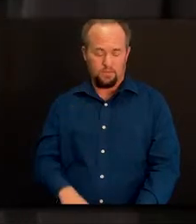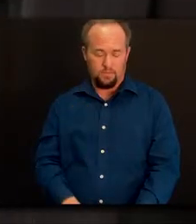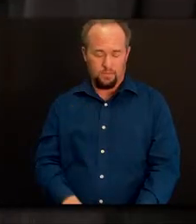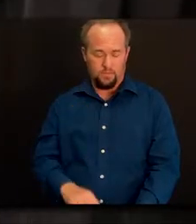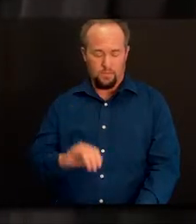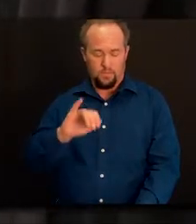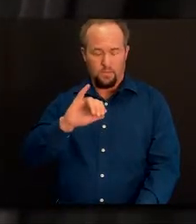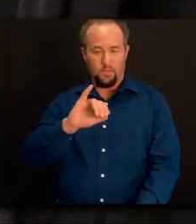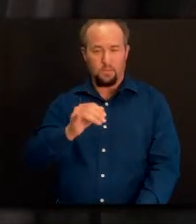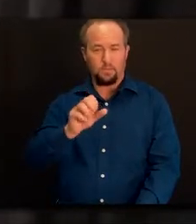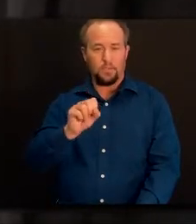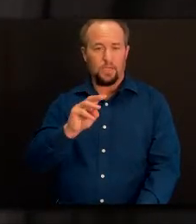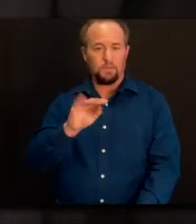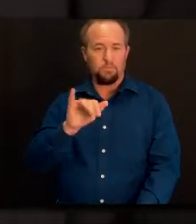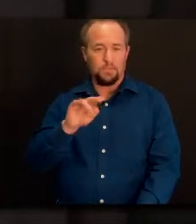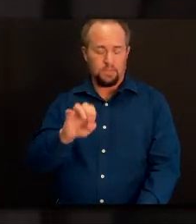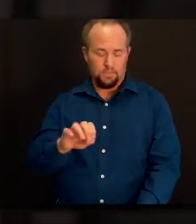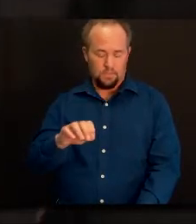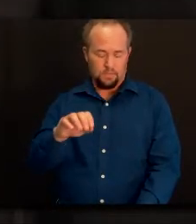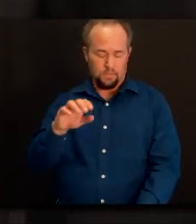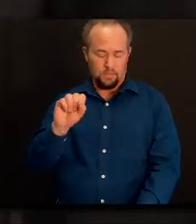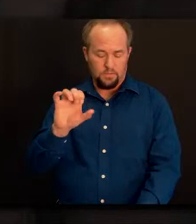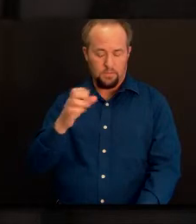Jasmine May Shapiro.